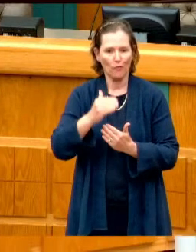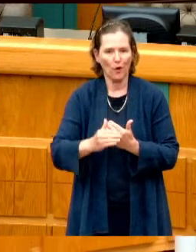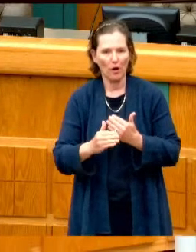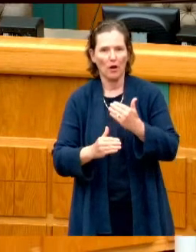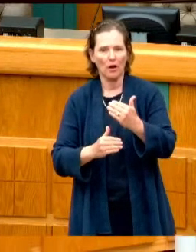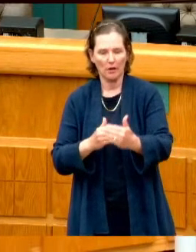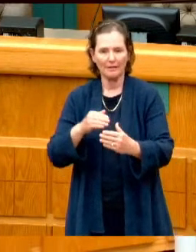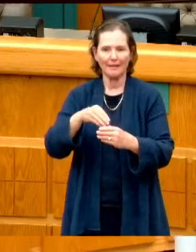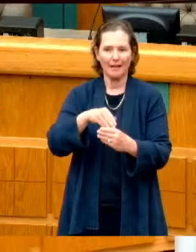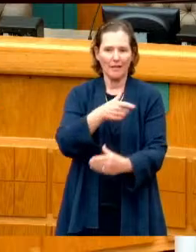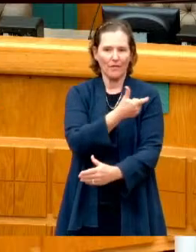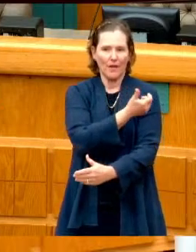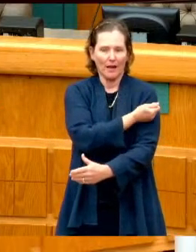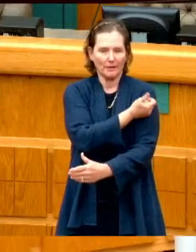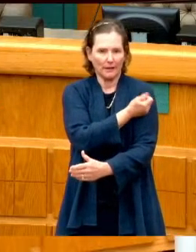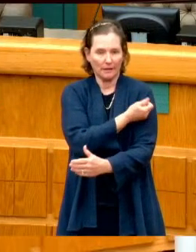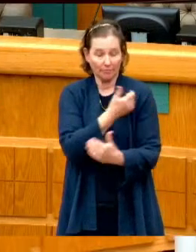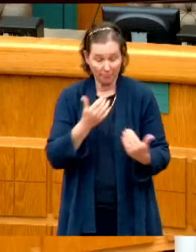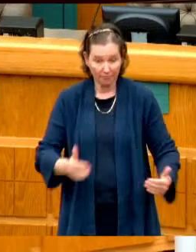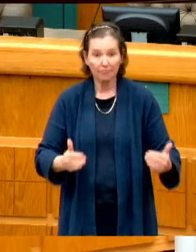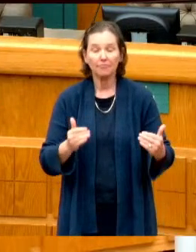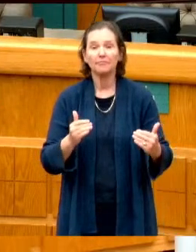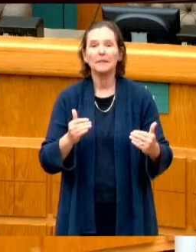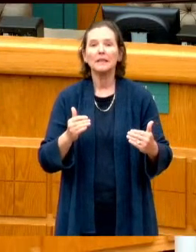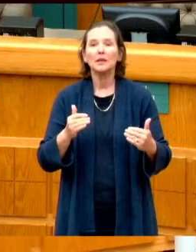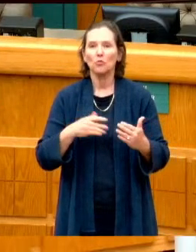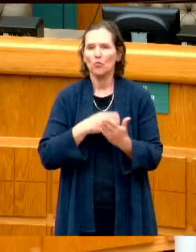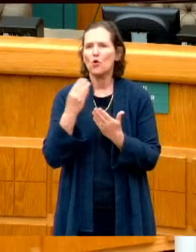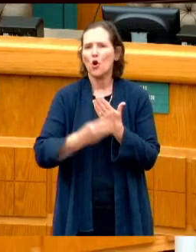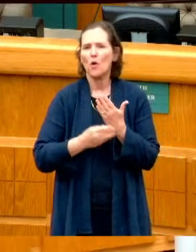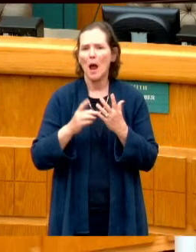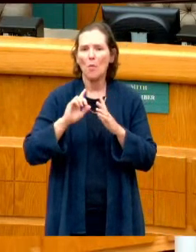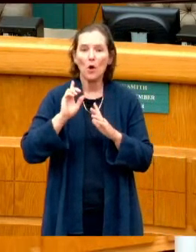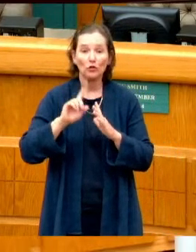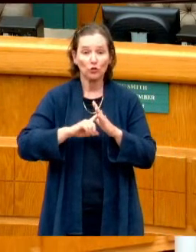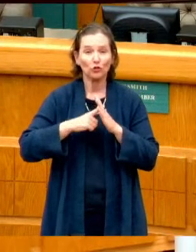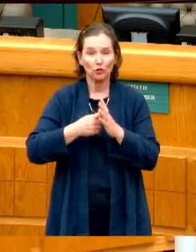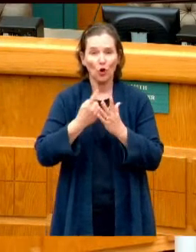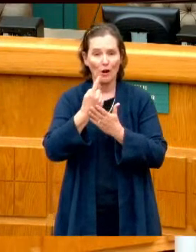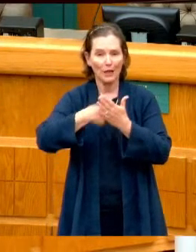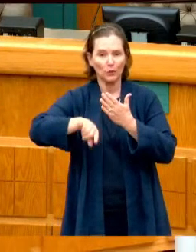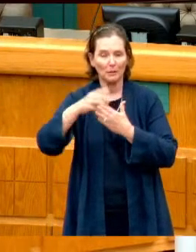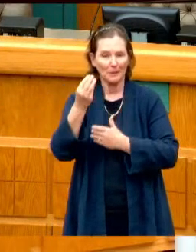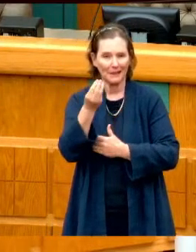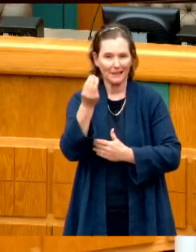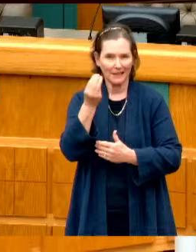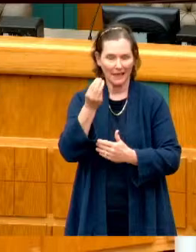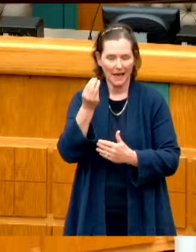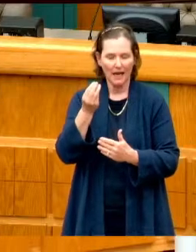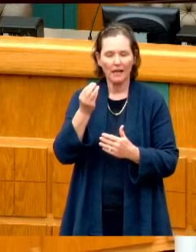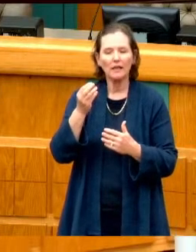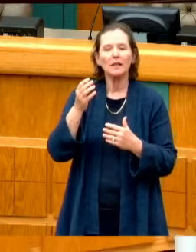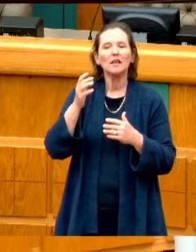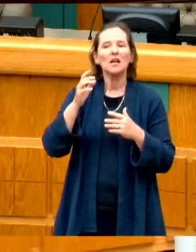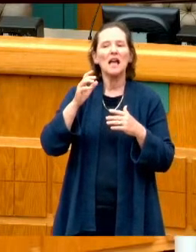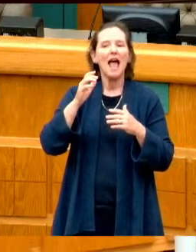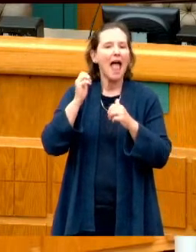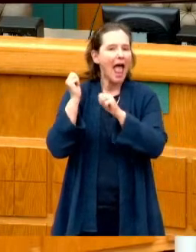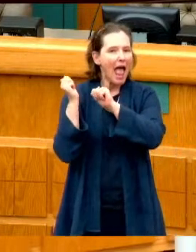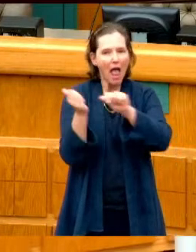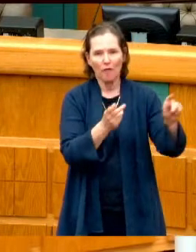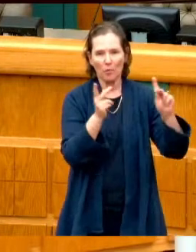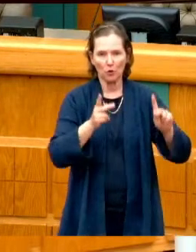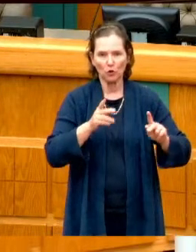everyone ages 16 and older will be eligible for a COVID-19 vaccine regardless of occupation or